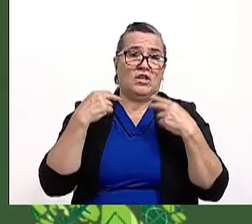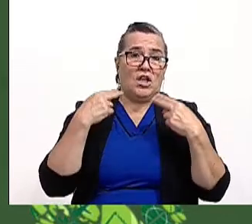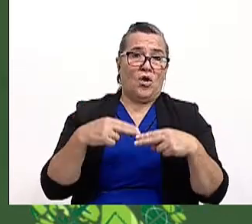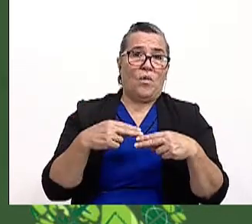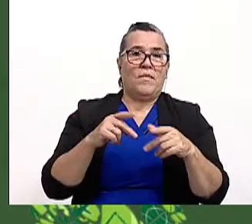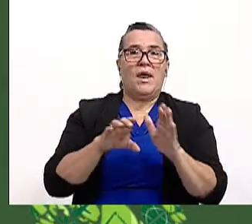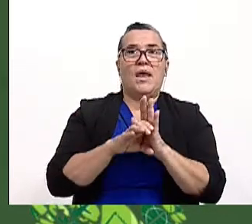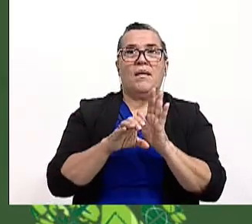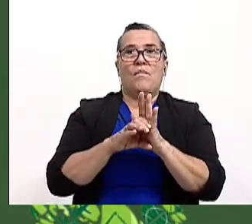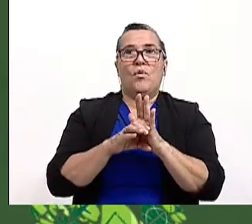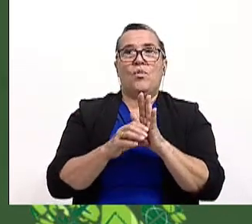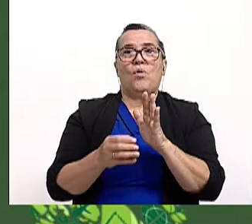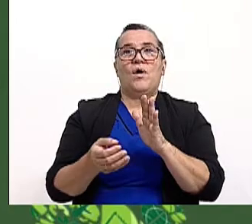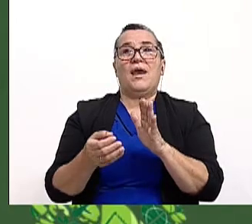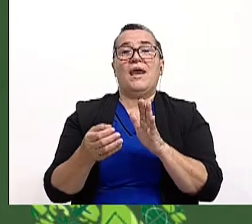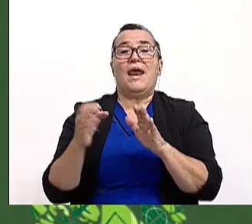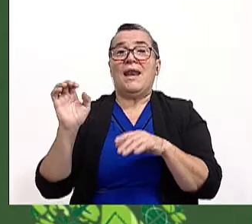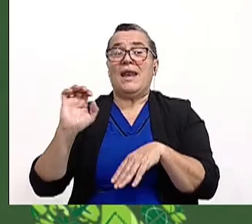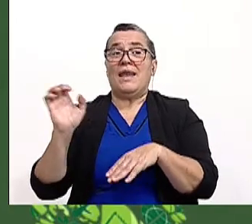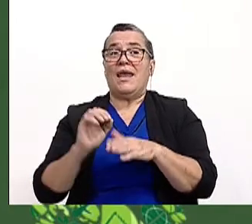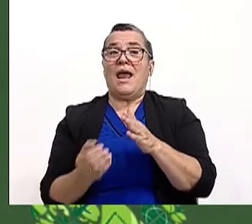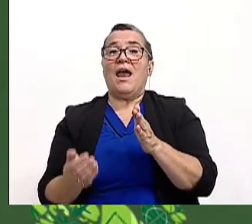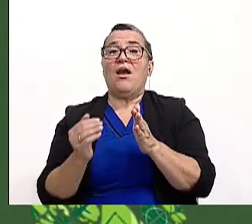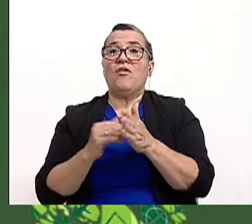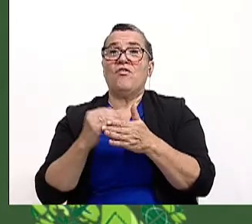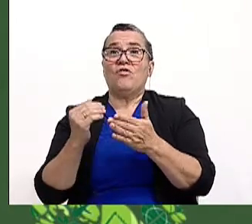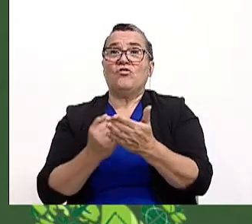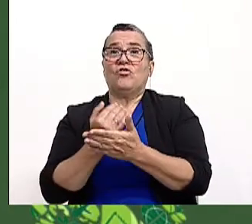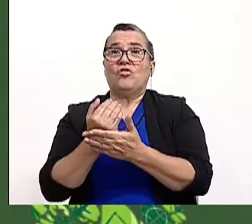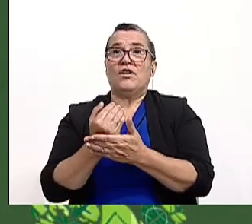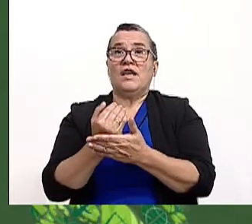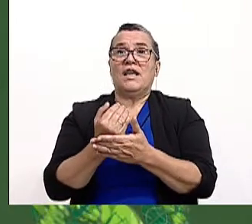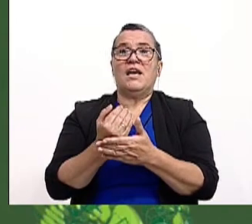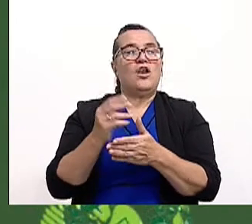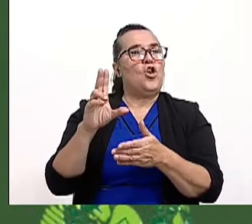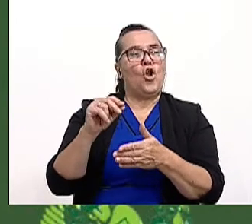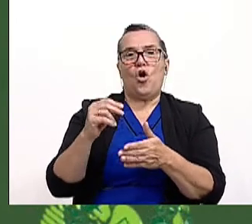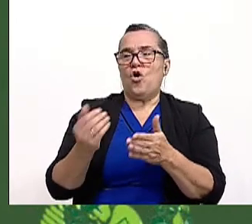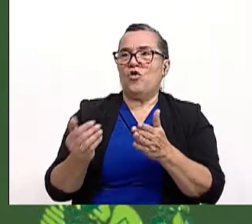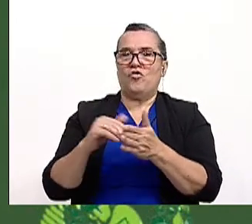have renewable energy and non-renewable energy.